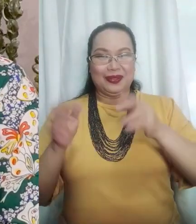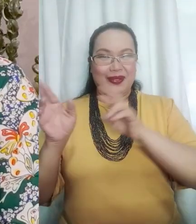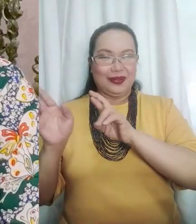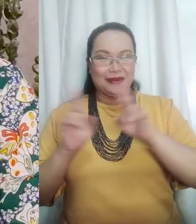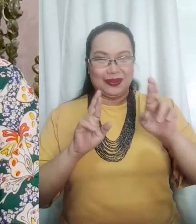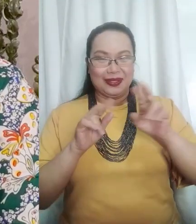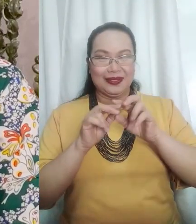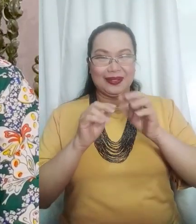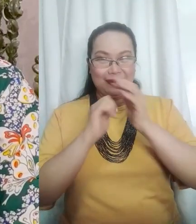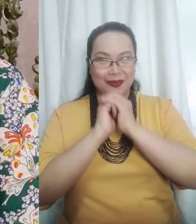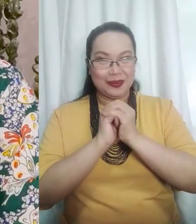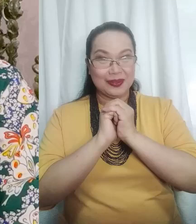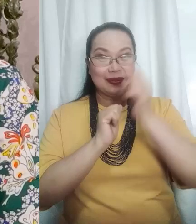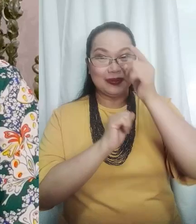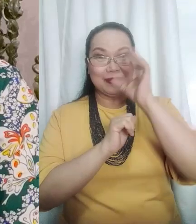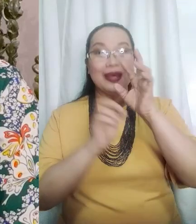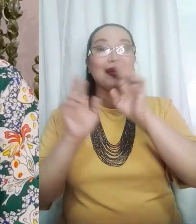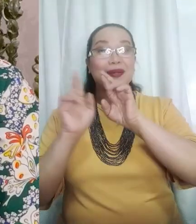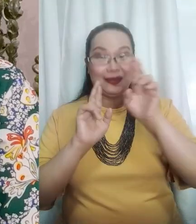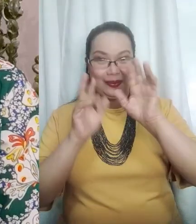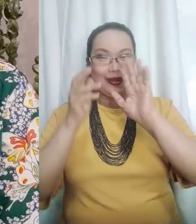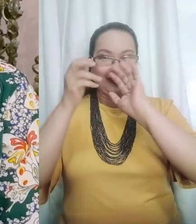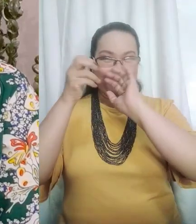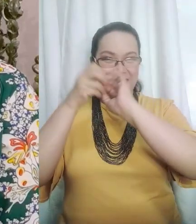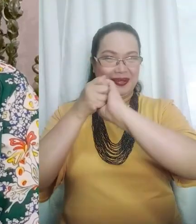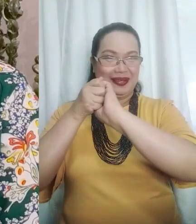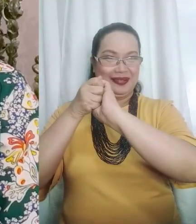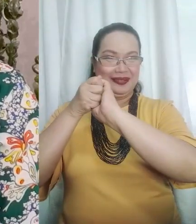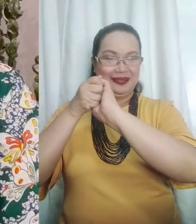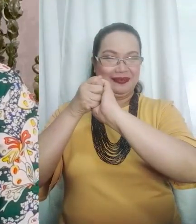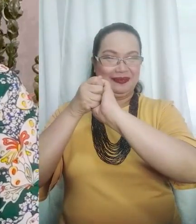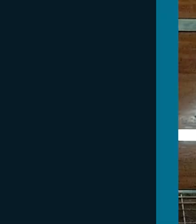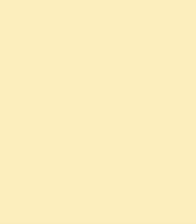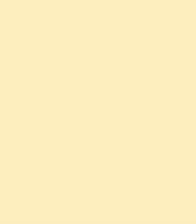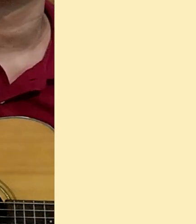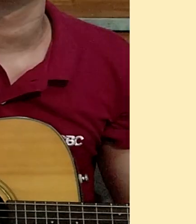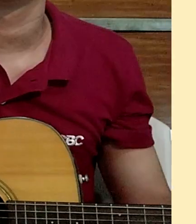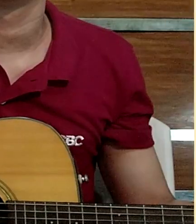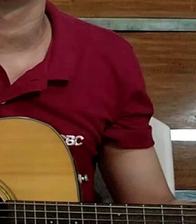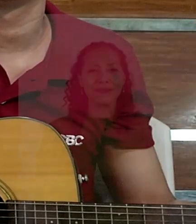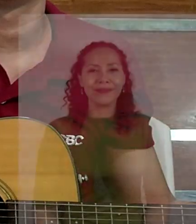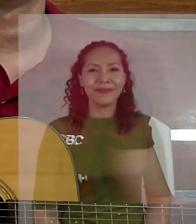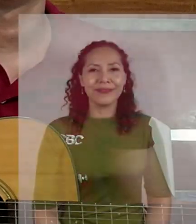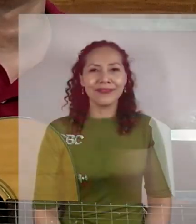to worship God and get ready to engage.